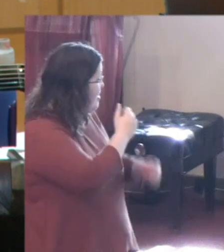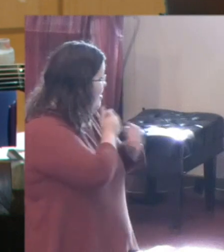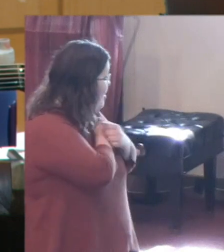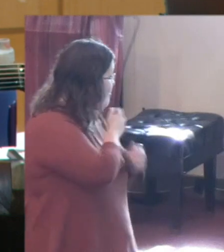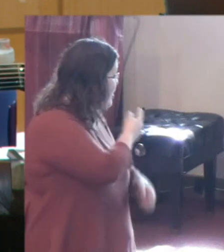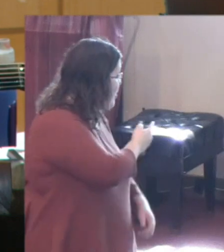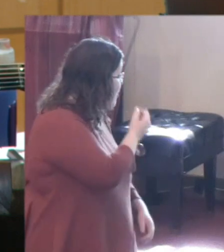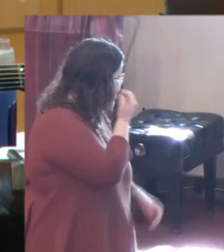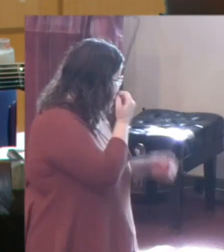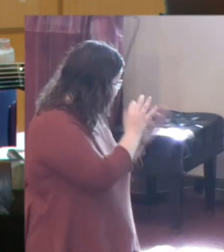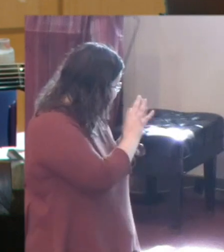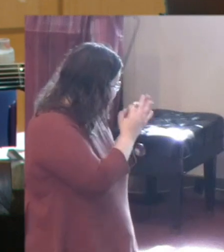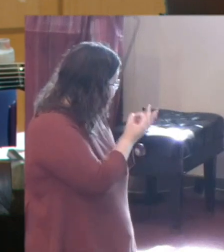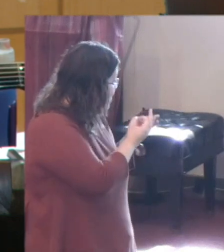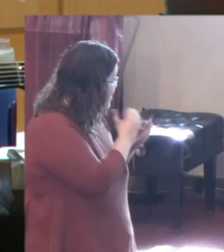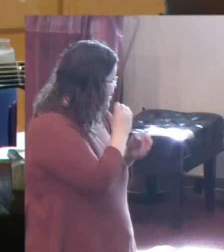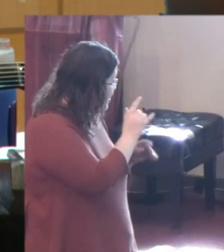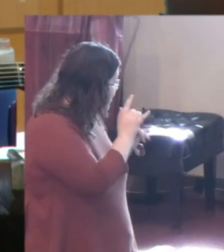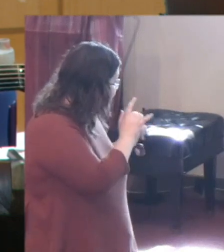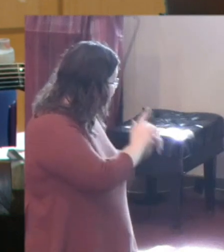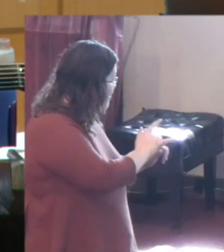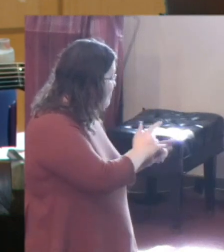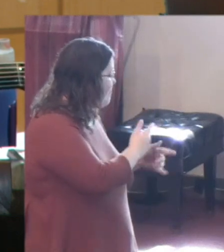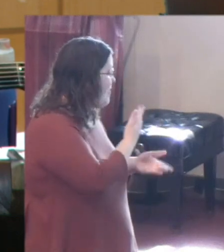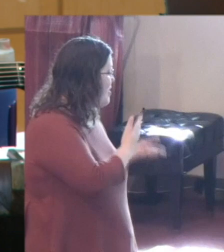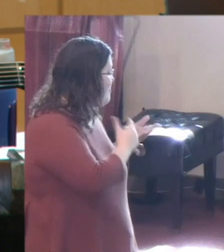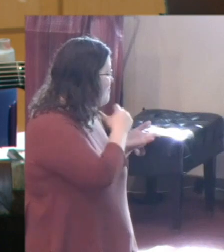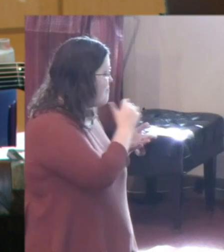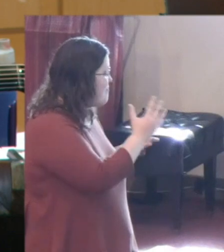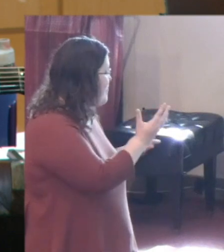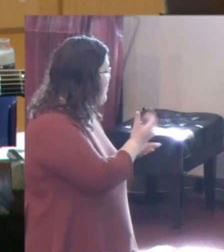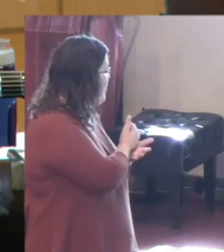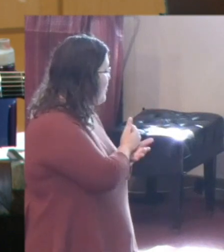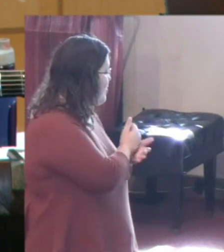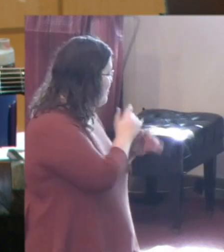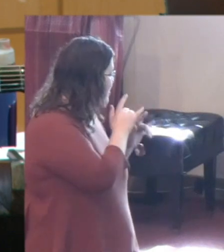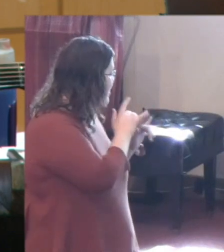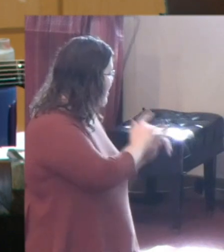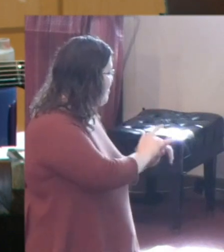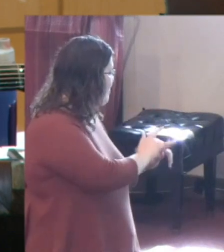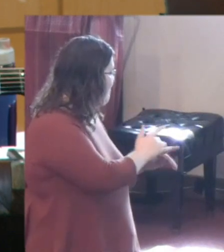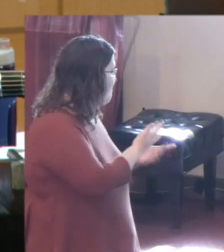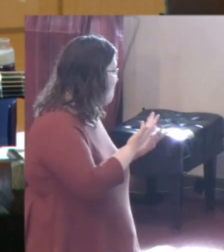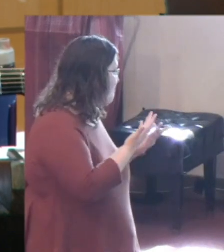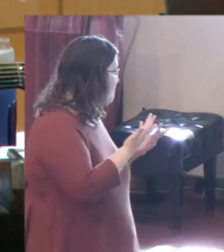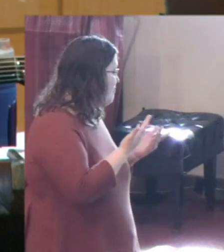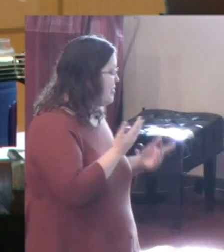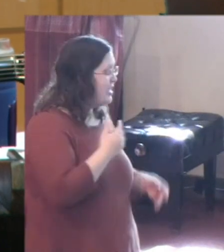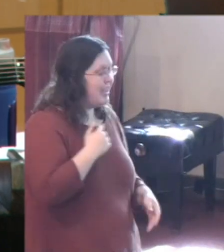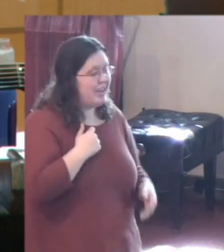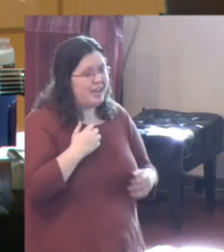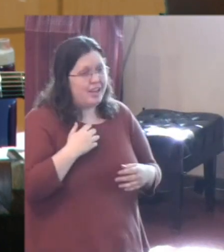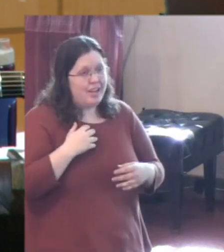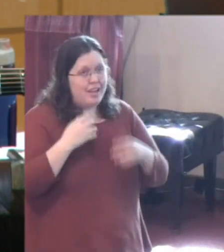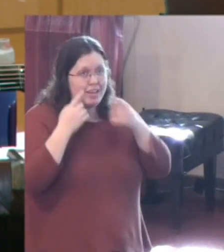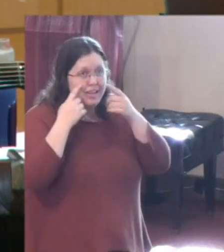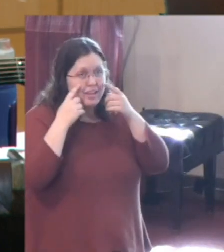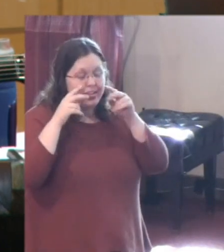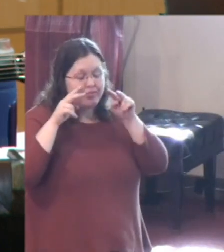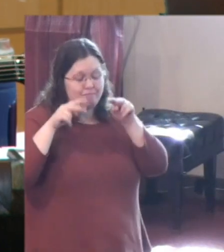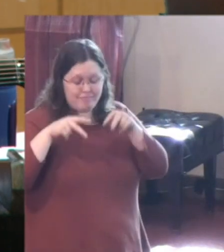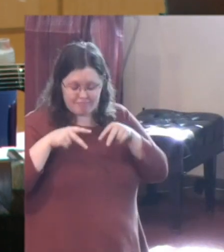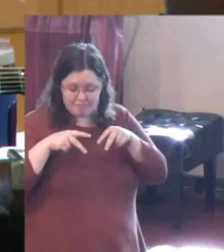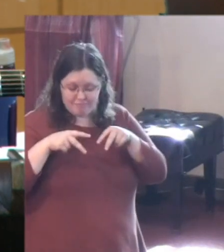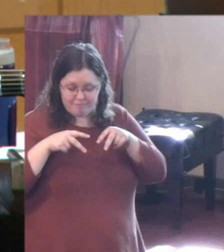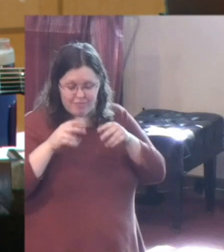you, maybe you didn't deserve to be loved. My jaw tightens and I lower my eyes. The